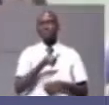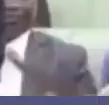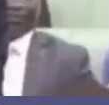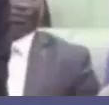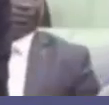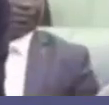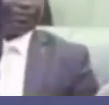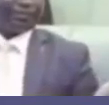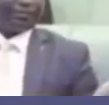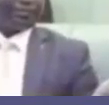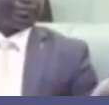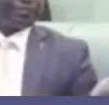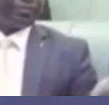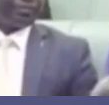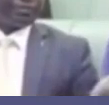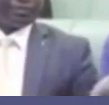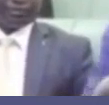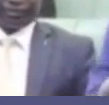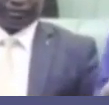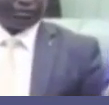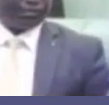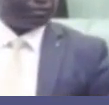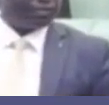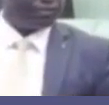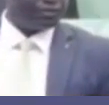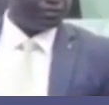supporting the internal flights.